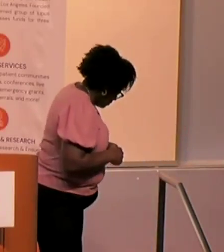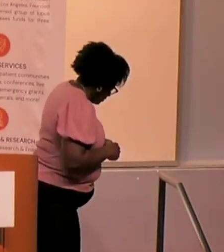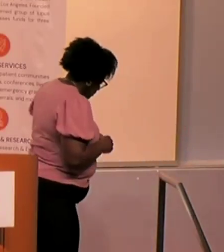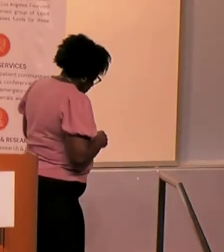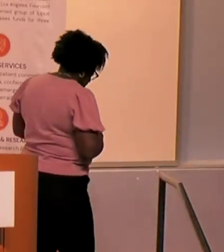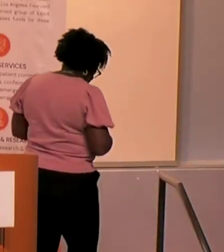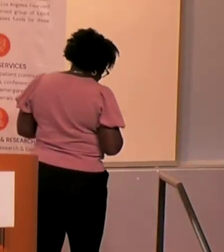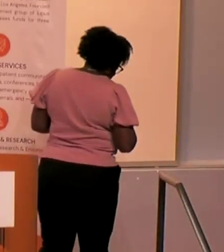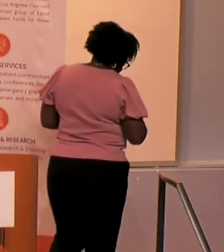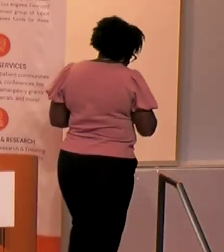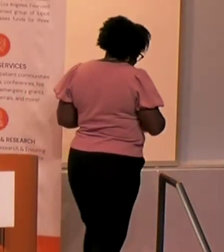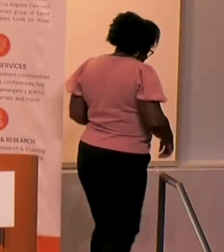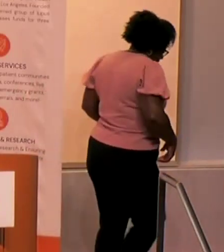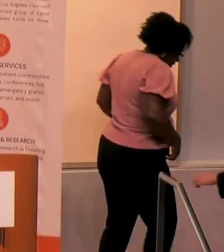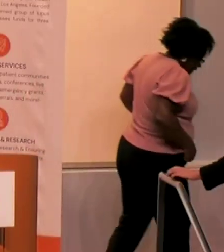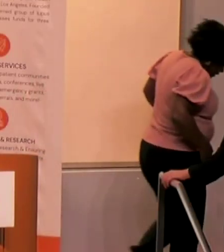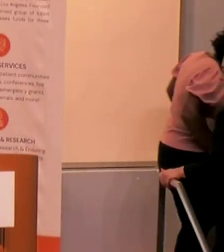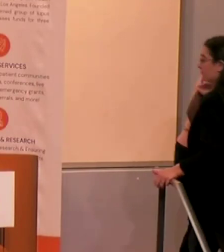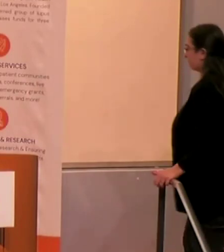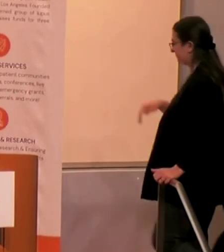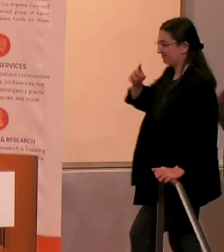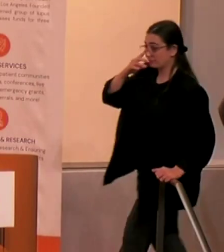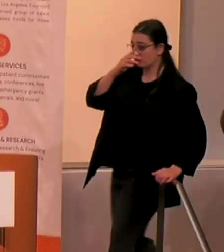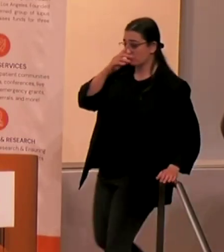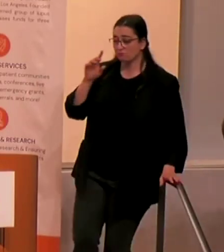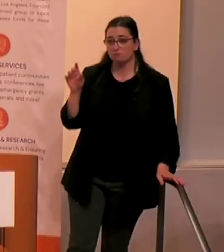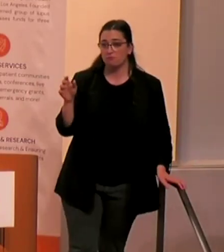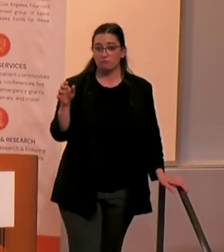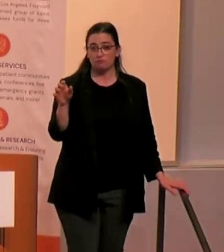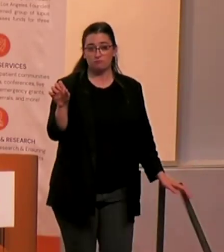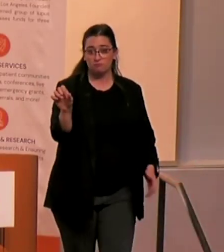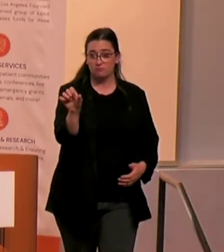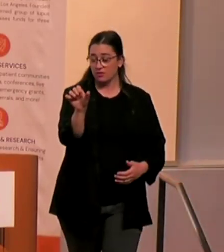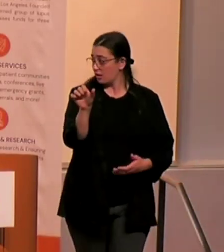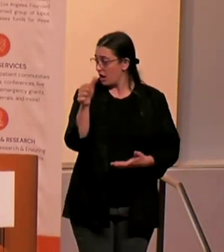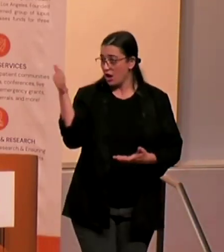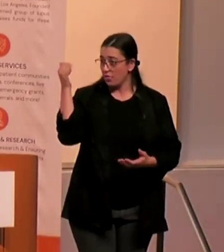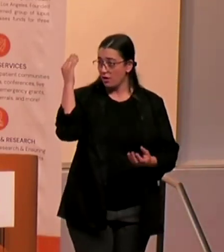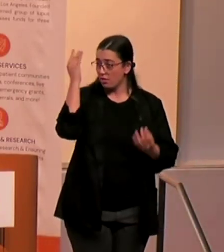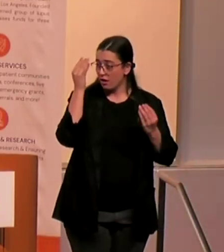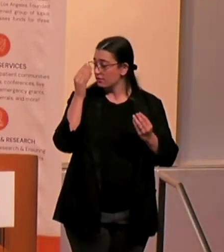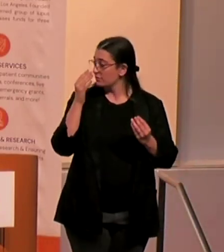Any other thoughts, comments, questions on relationships?